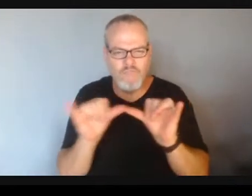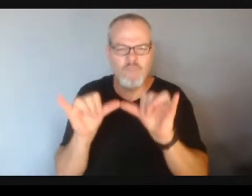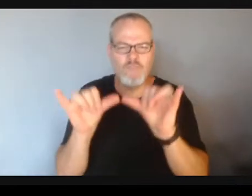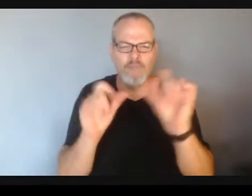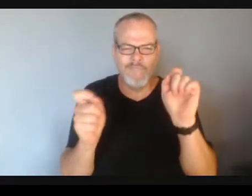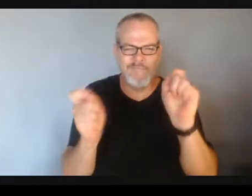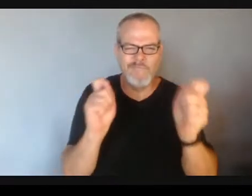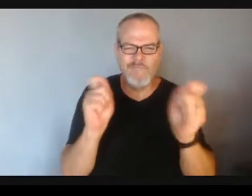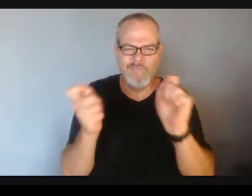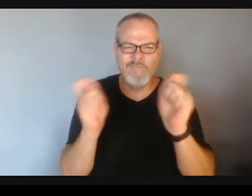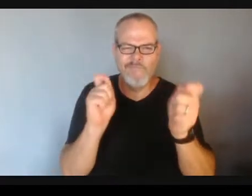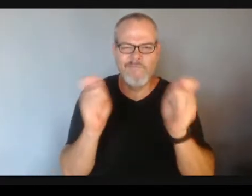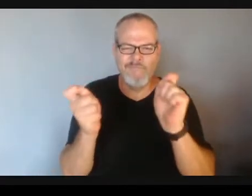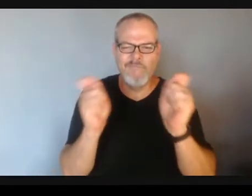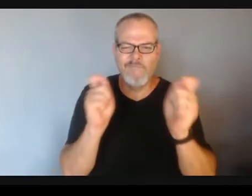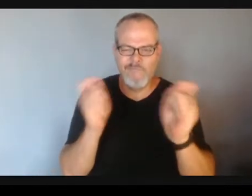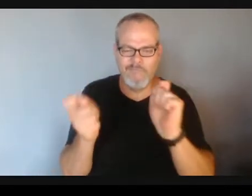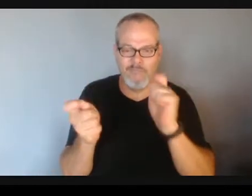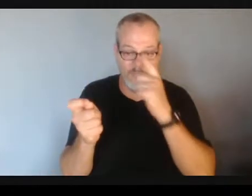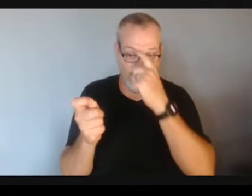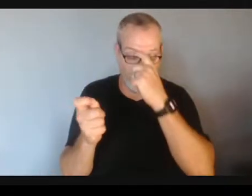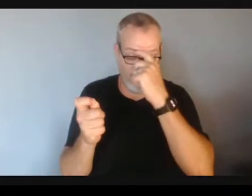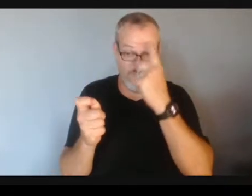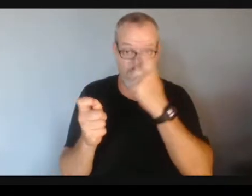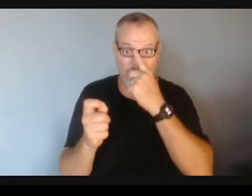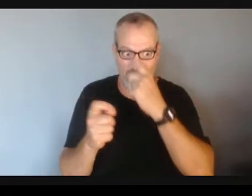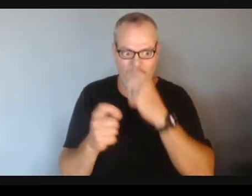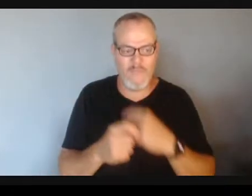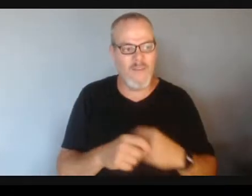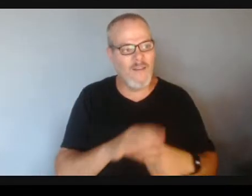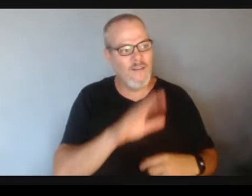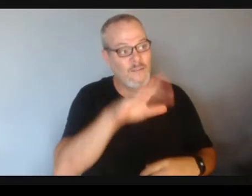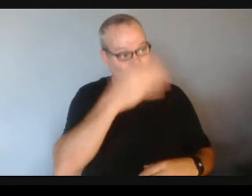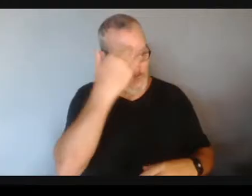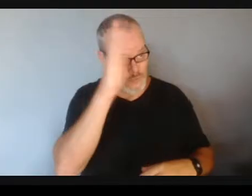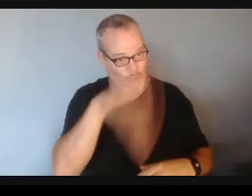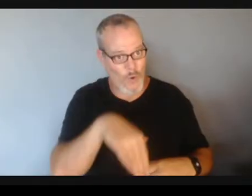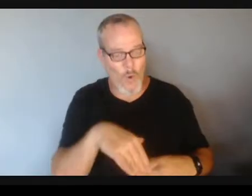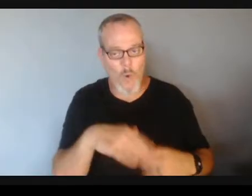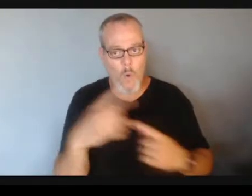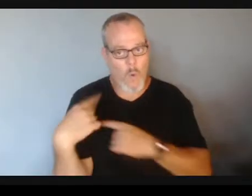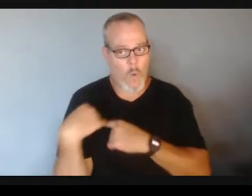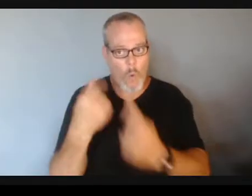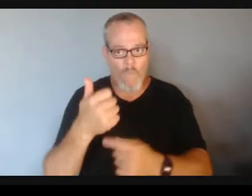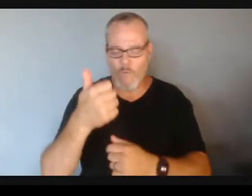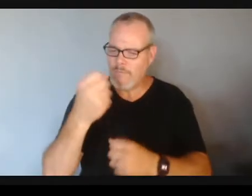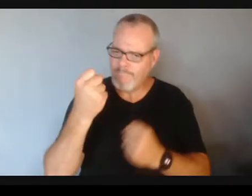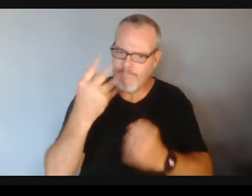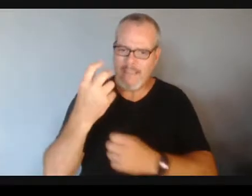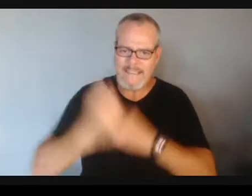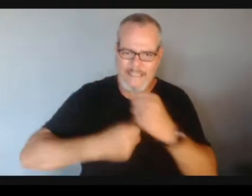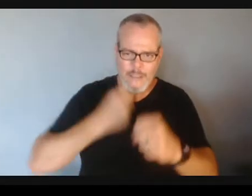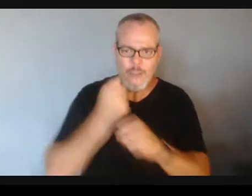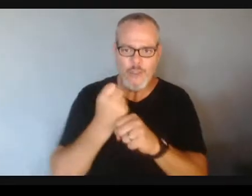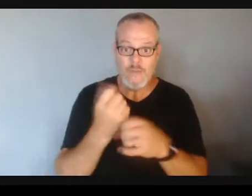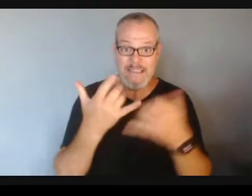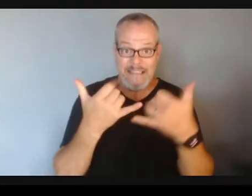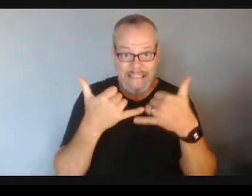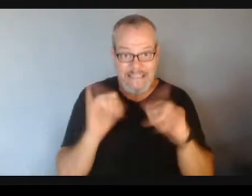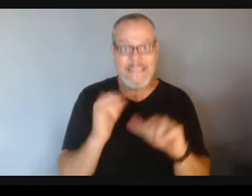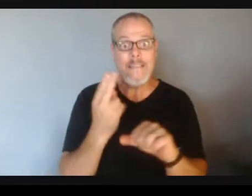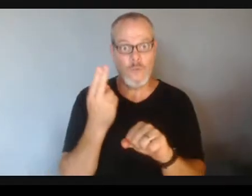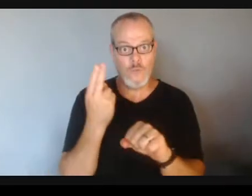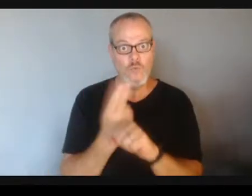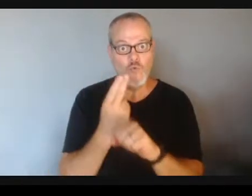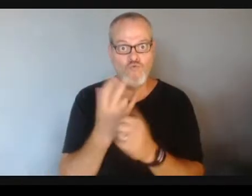So did want to show that. Over the decades, it's still usable with